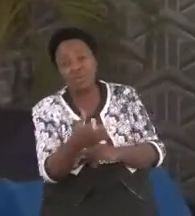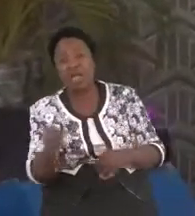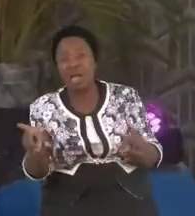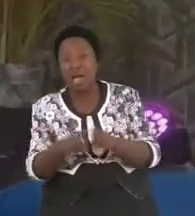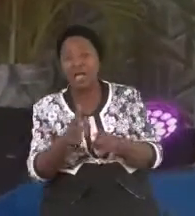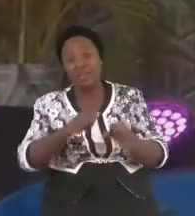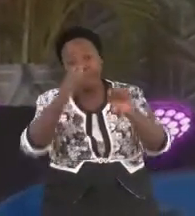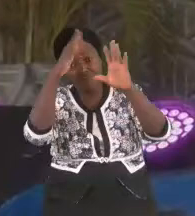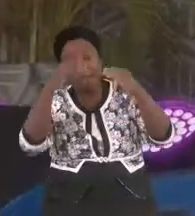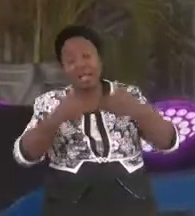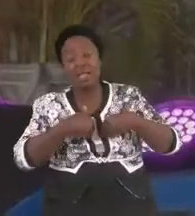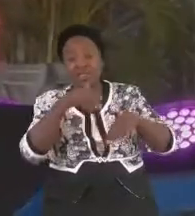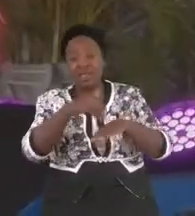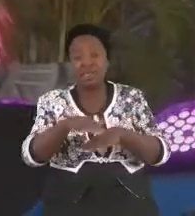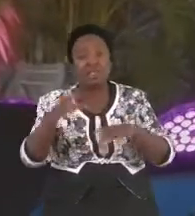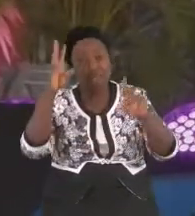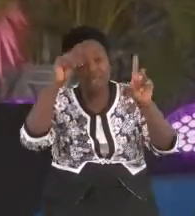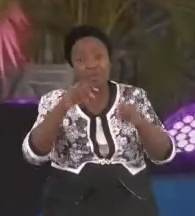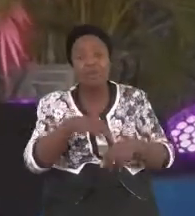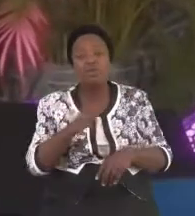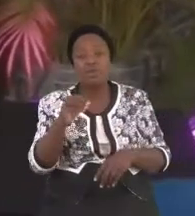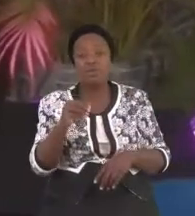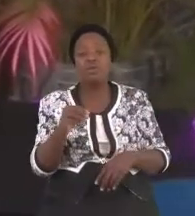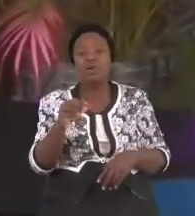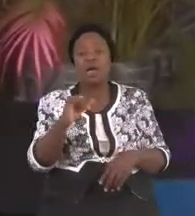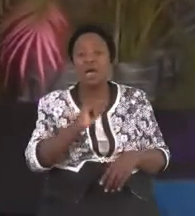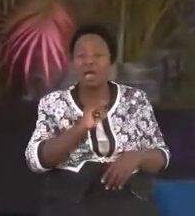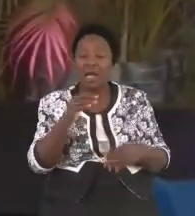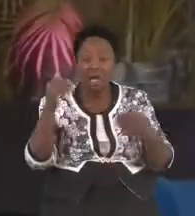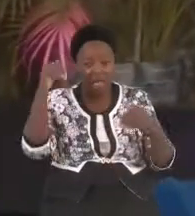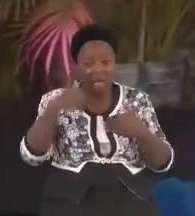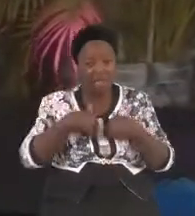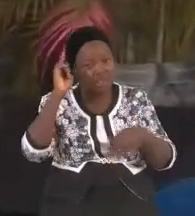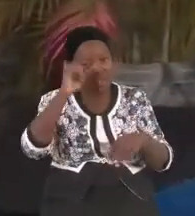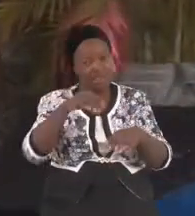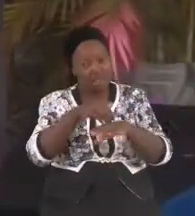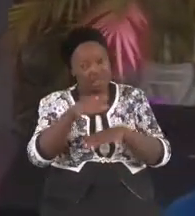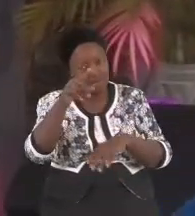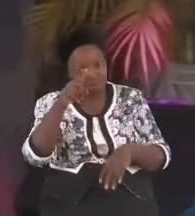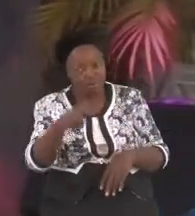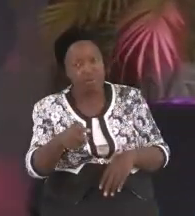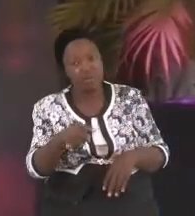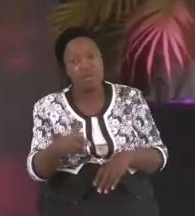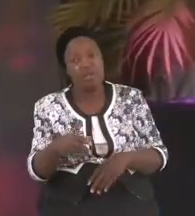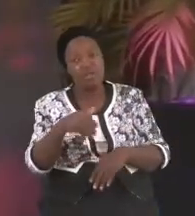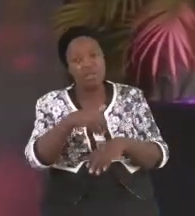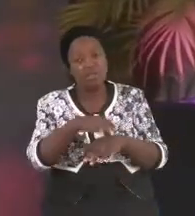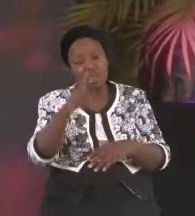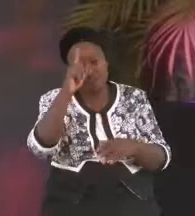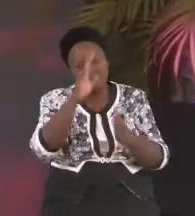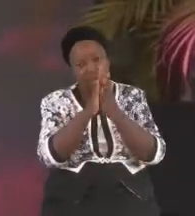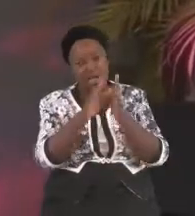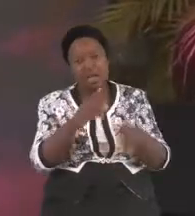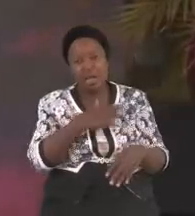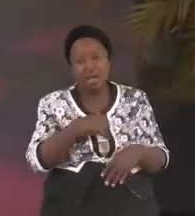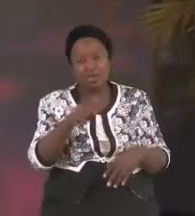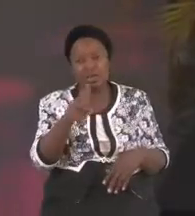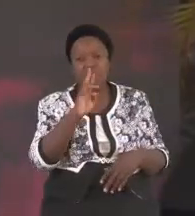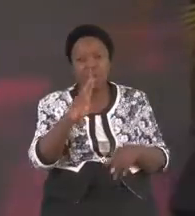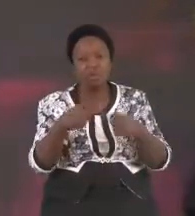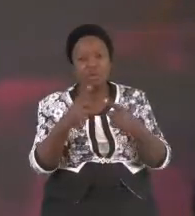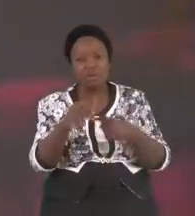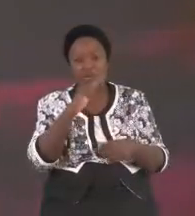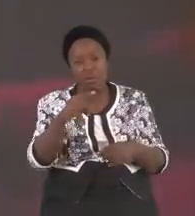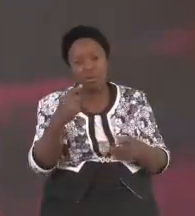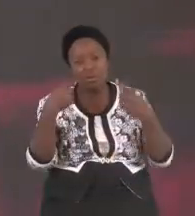sent him, even so as he sent you. Saint says, and you are going to be successful in that